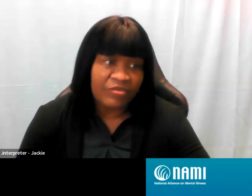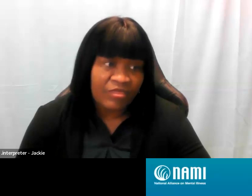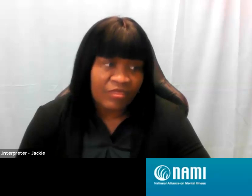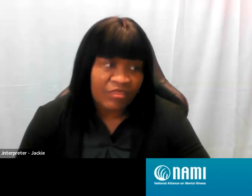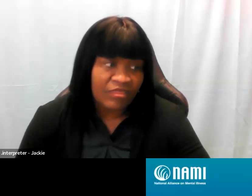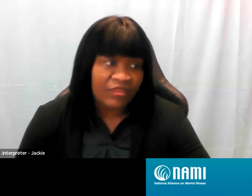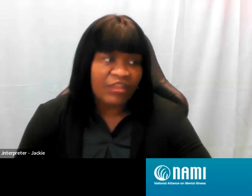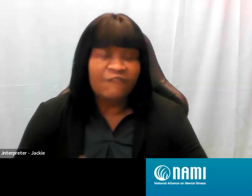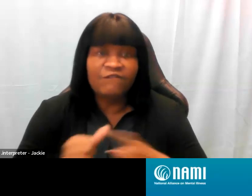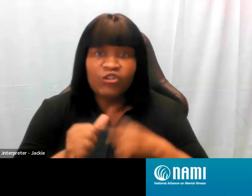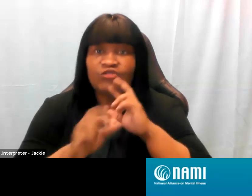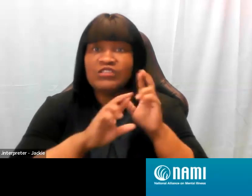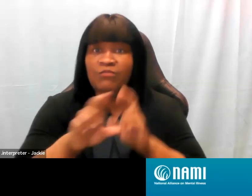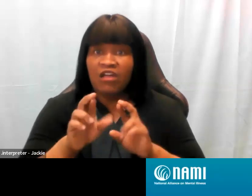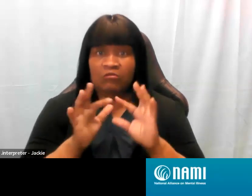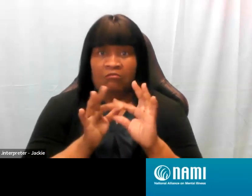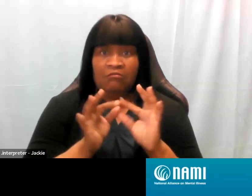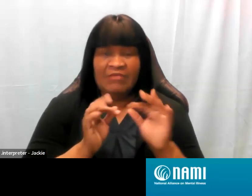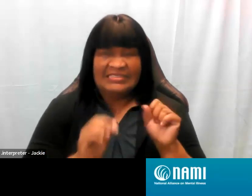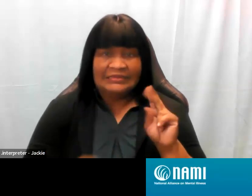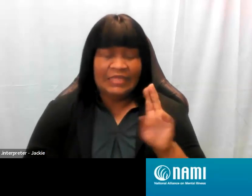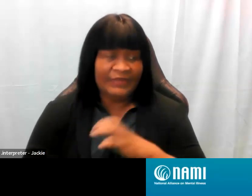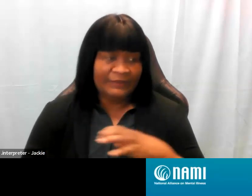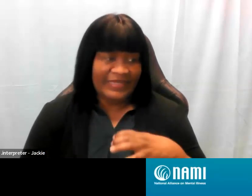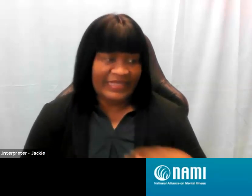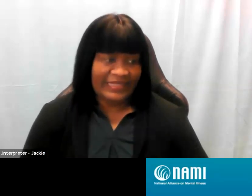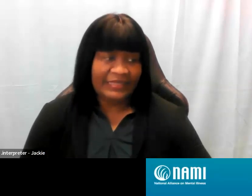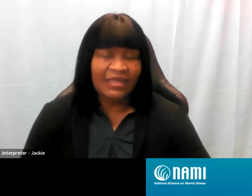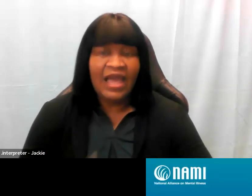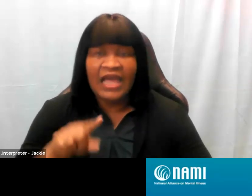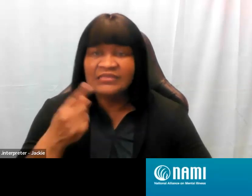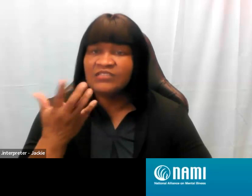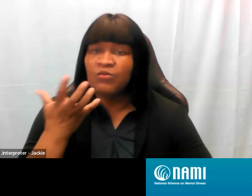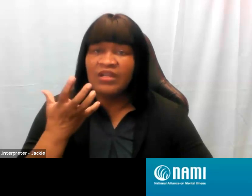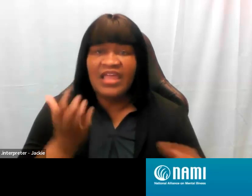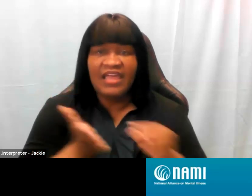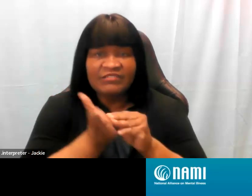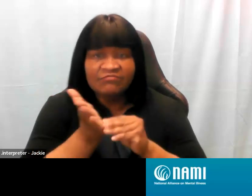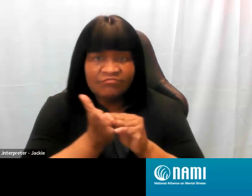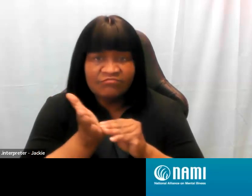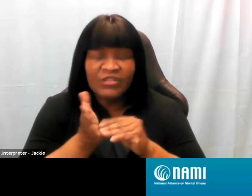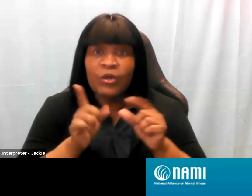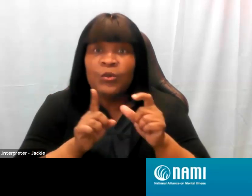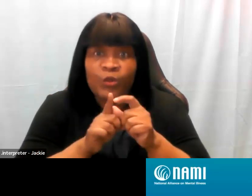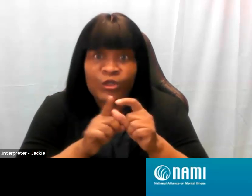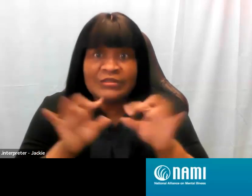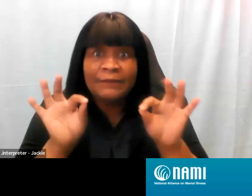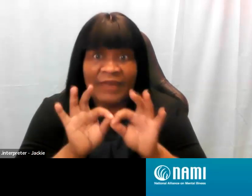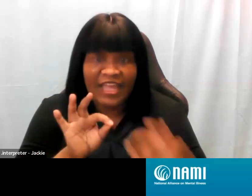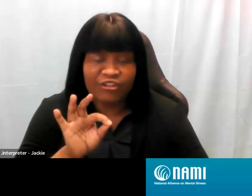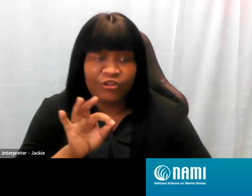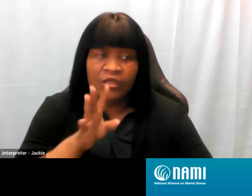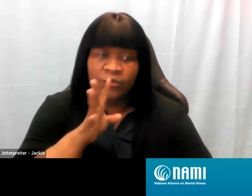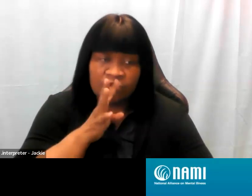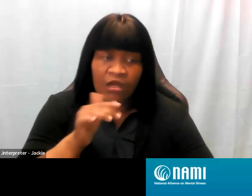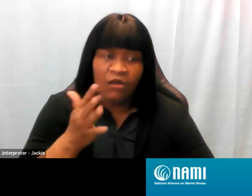first responder collaboration subcommittee. And I just want to have it on record, since words matter. We're talking specifically,